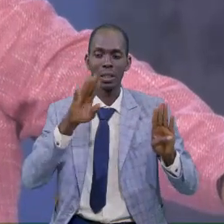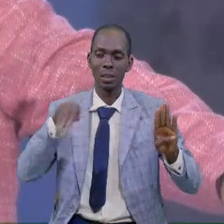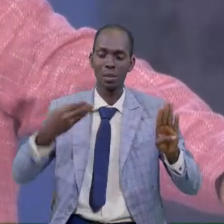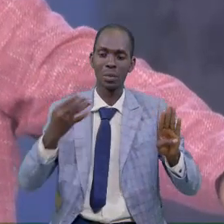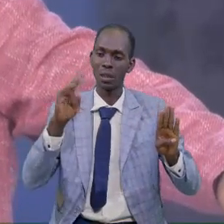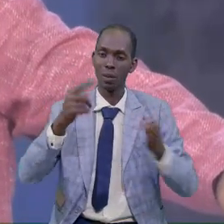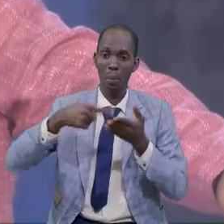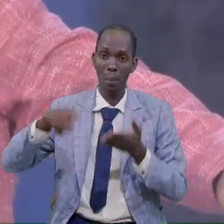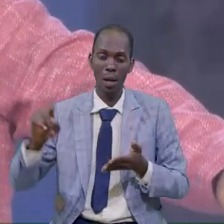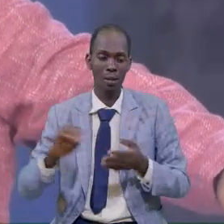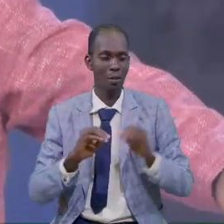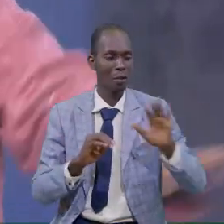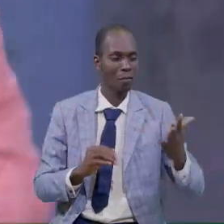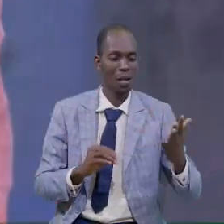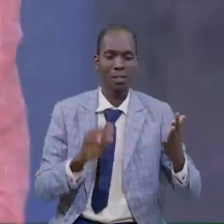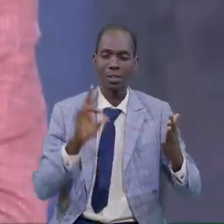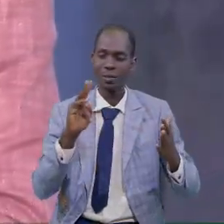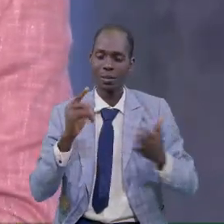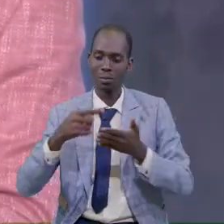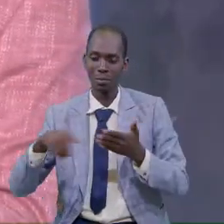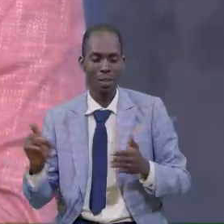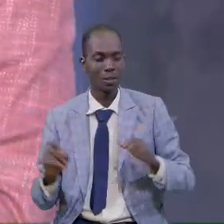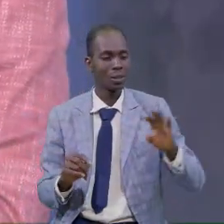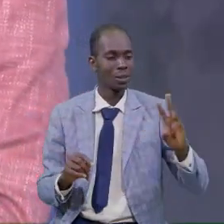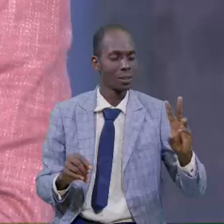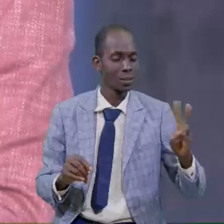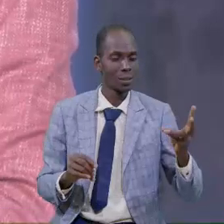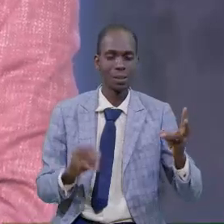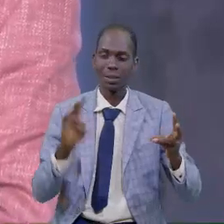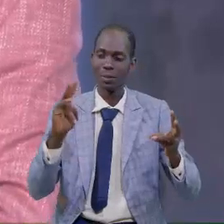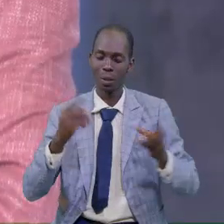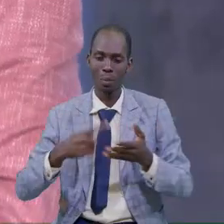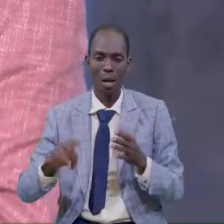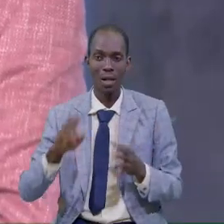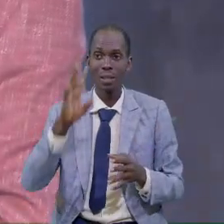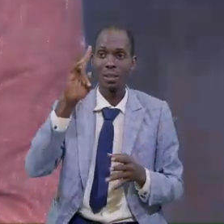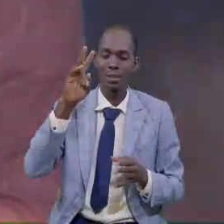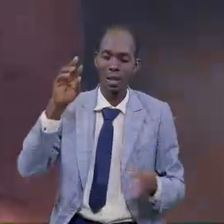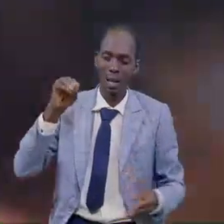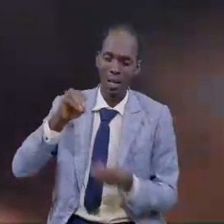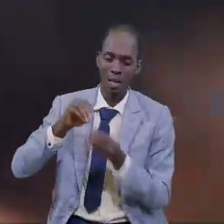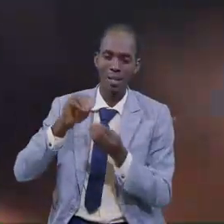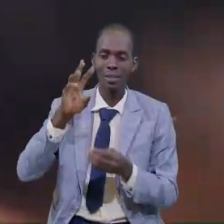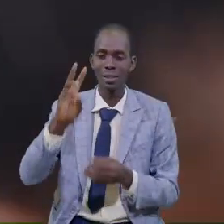gave me 17. Number six, he gave me 17. He added up everything together.